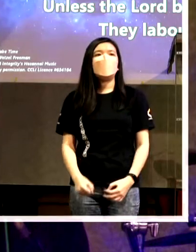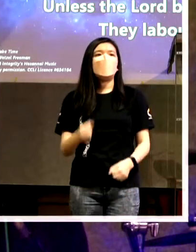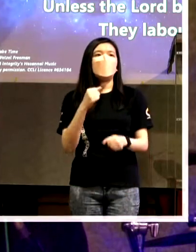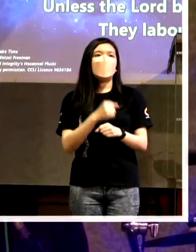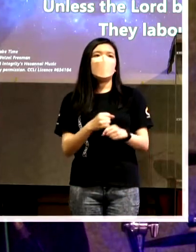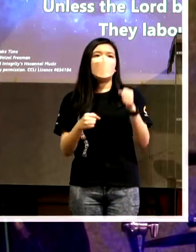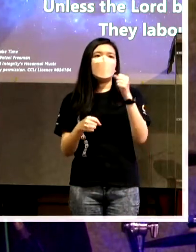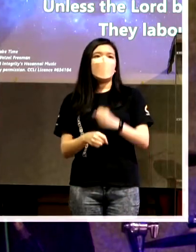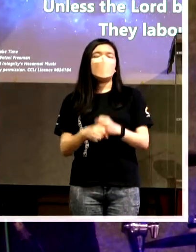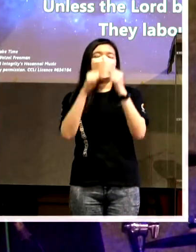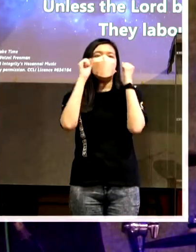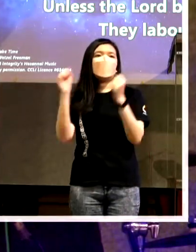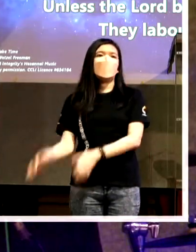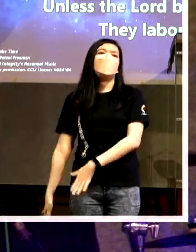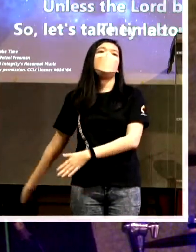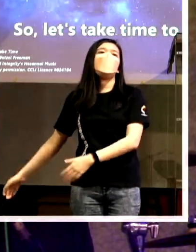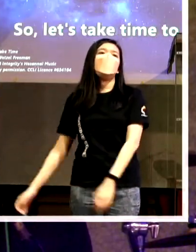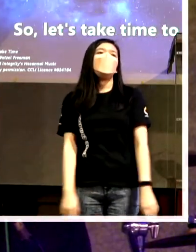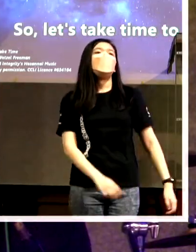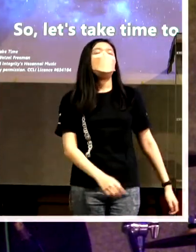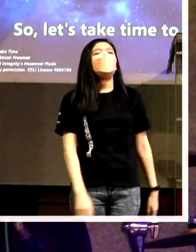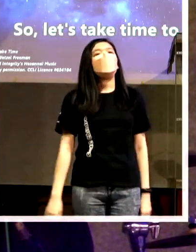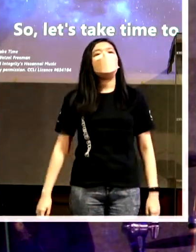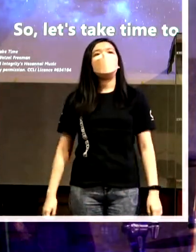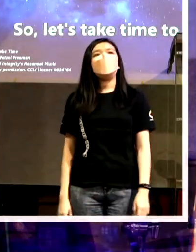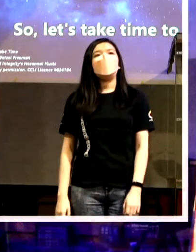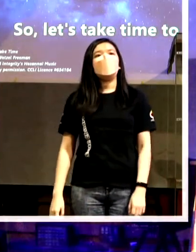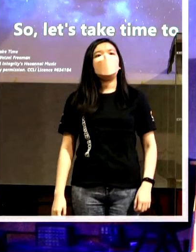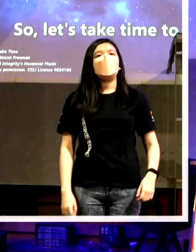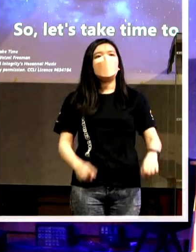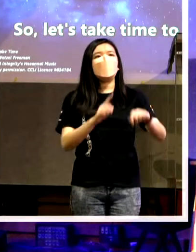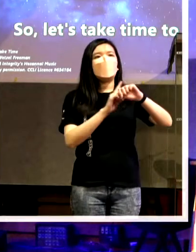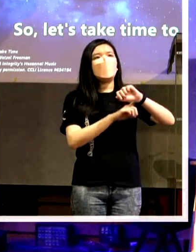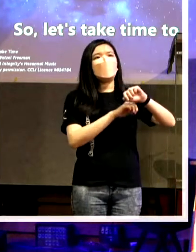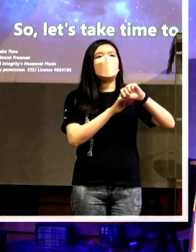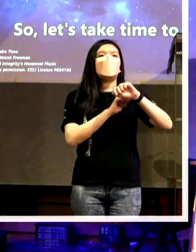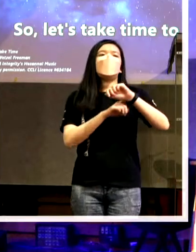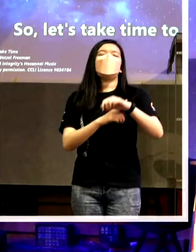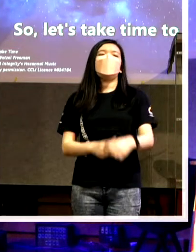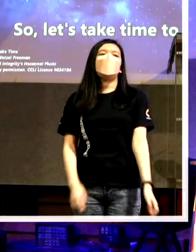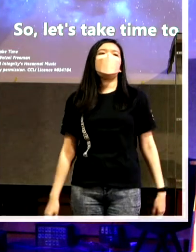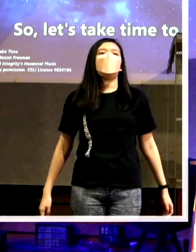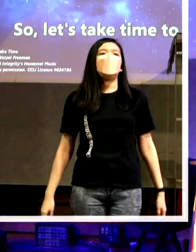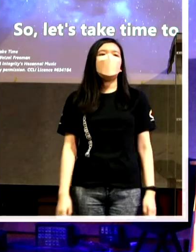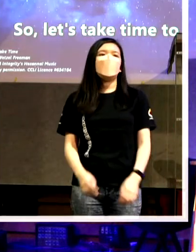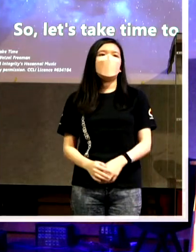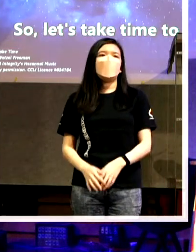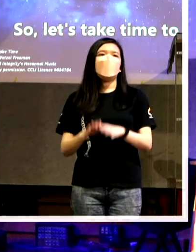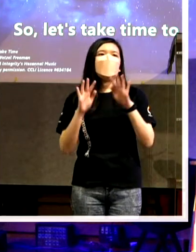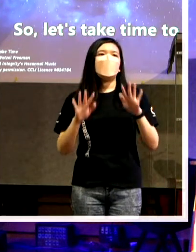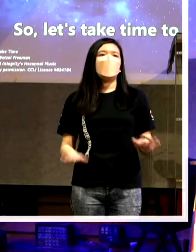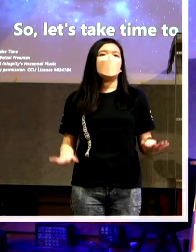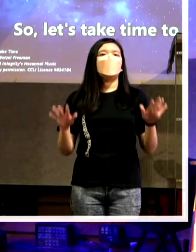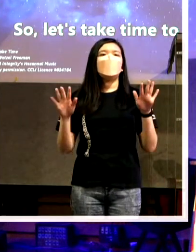house, they labor in vain. So let's take time